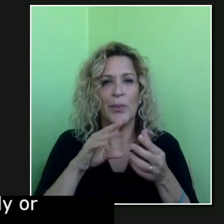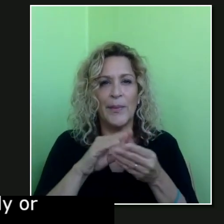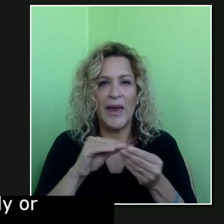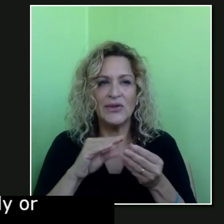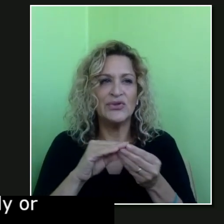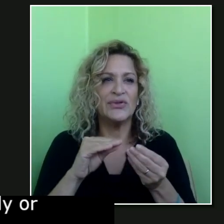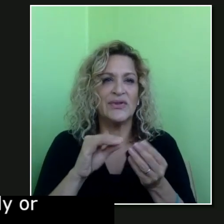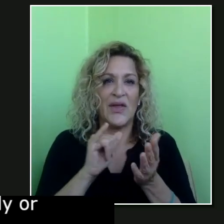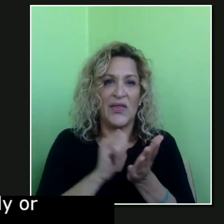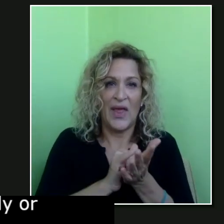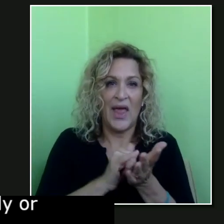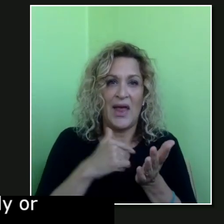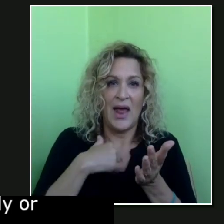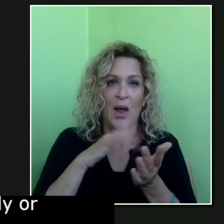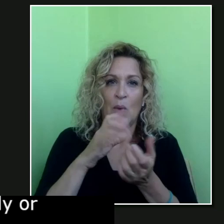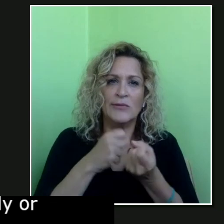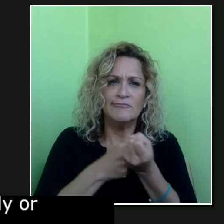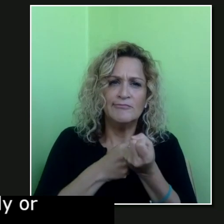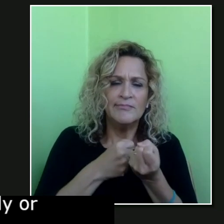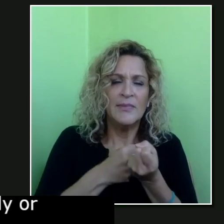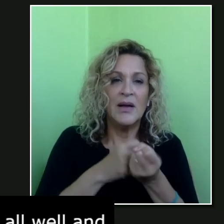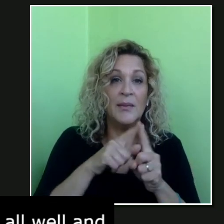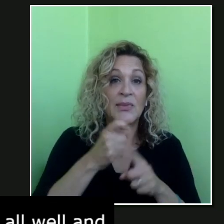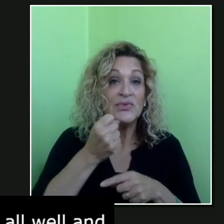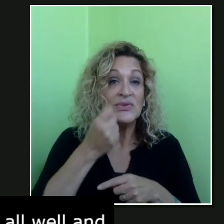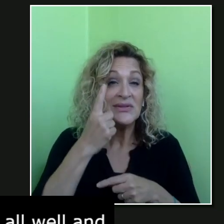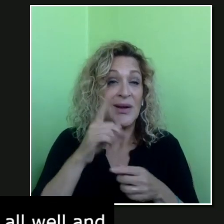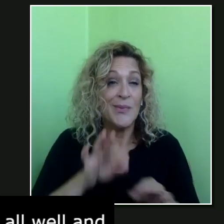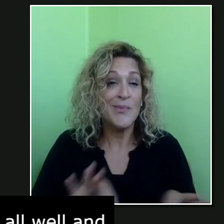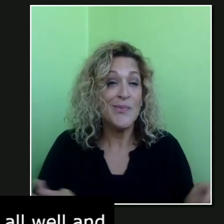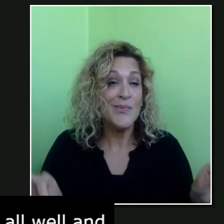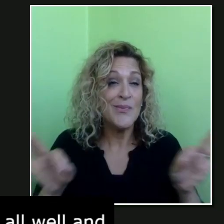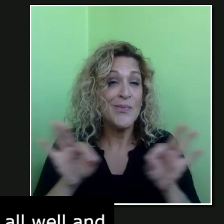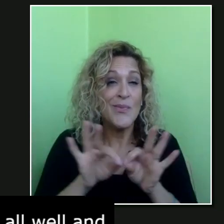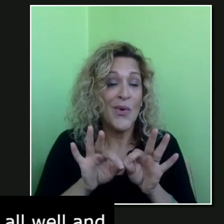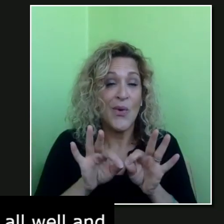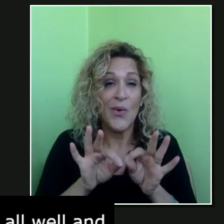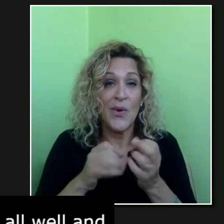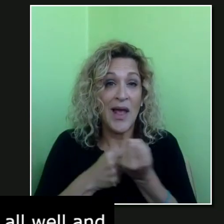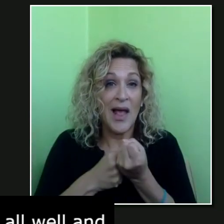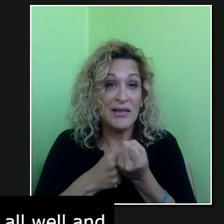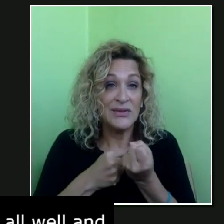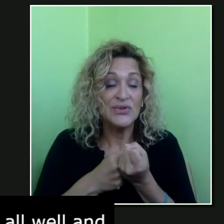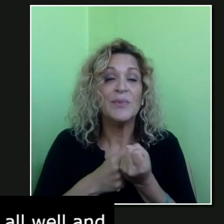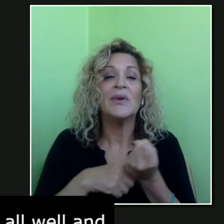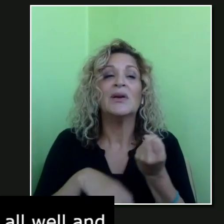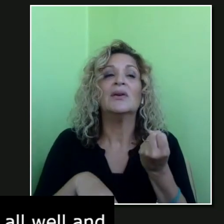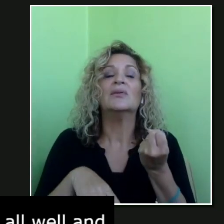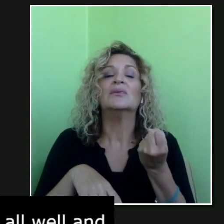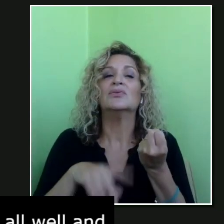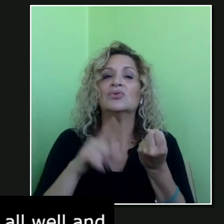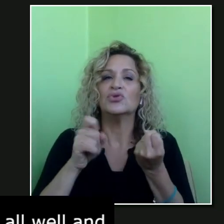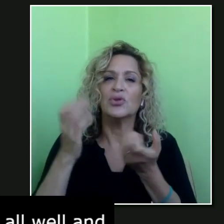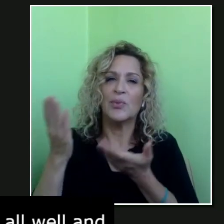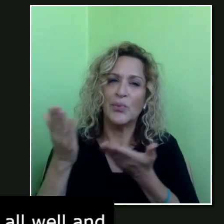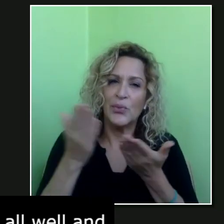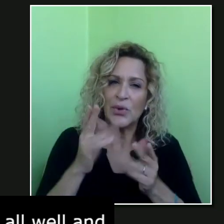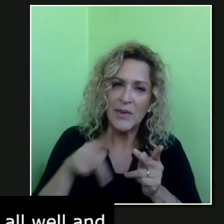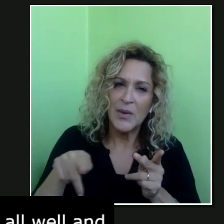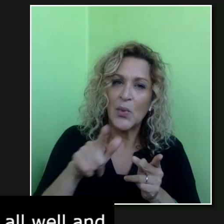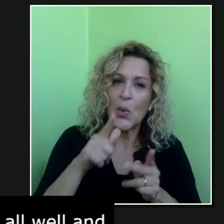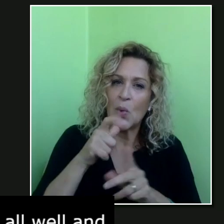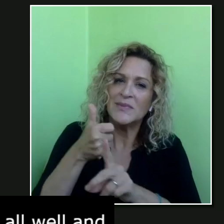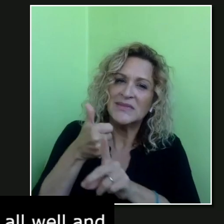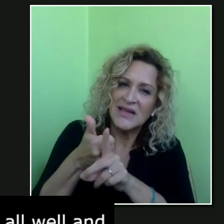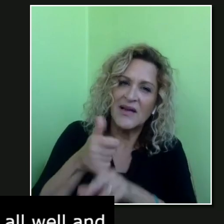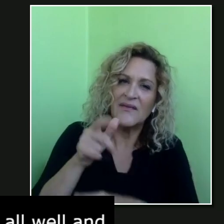ally, but part of allyship should be bringing in people with disabilities to speak for themselves,